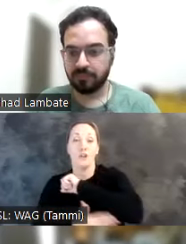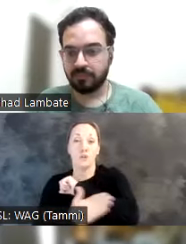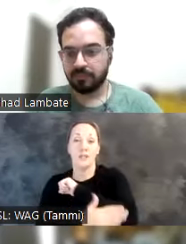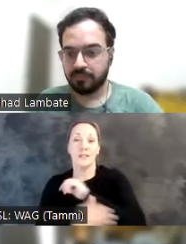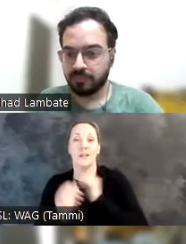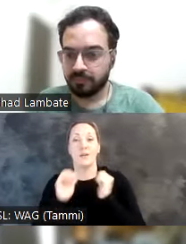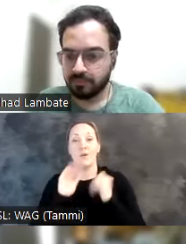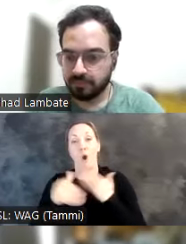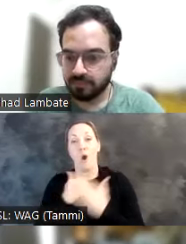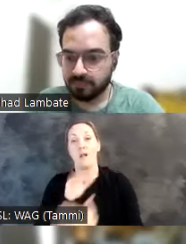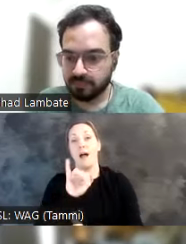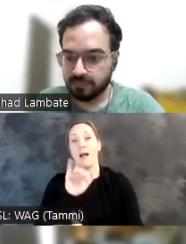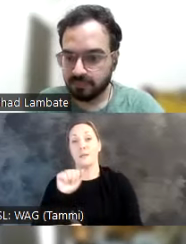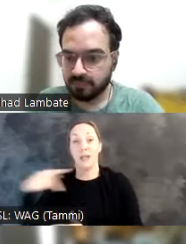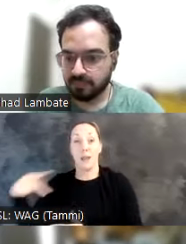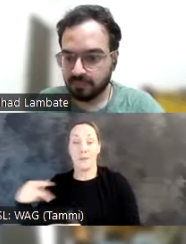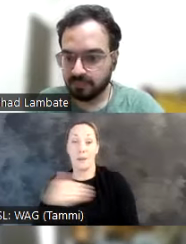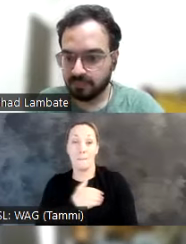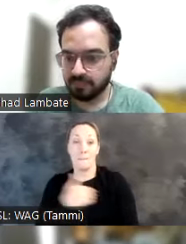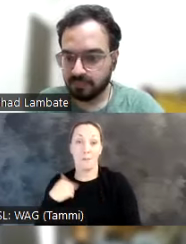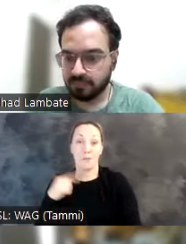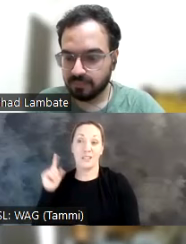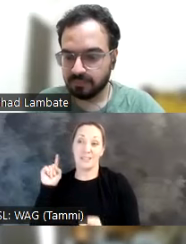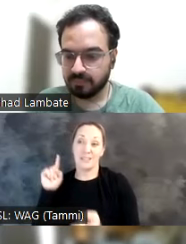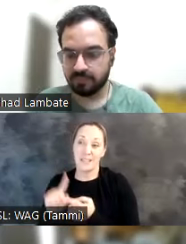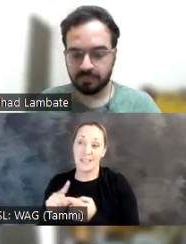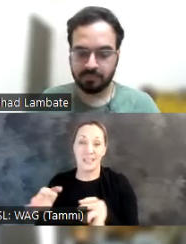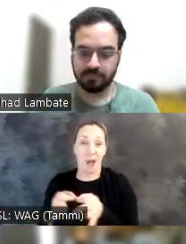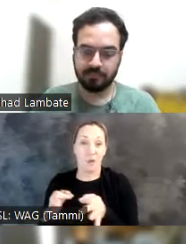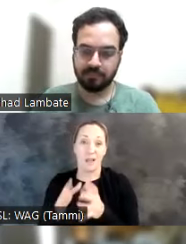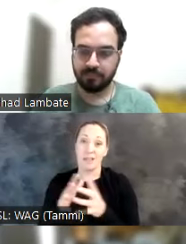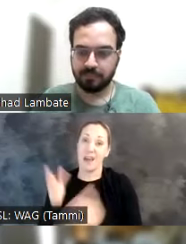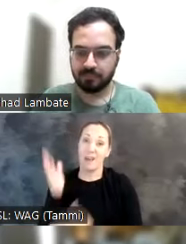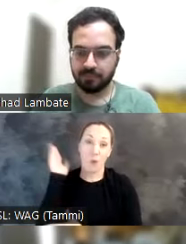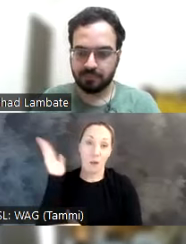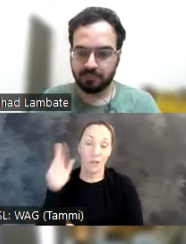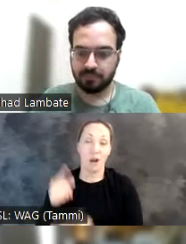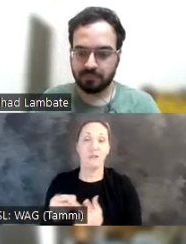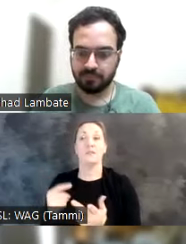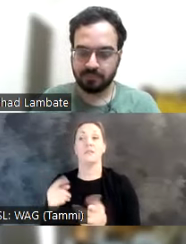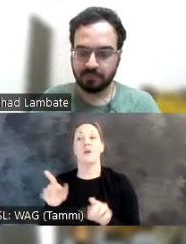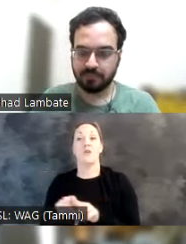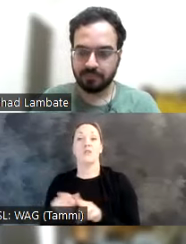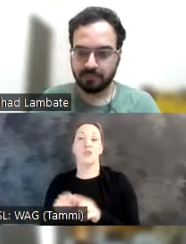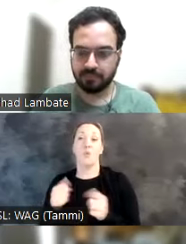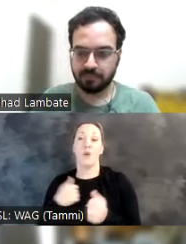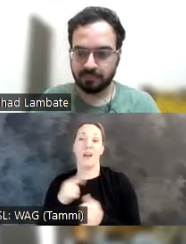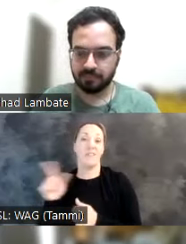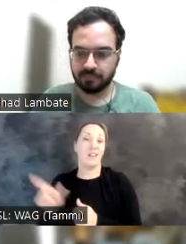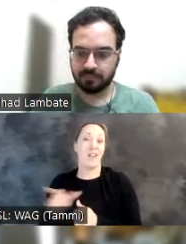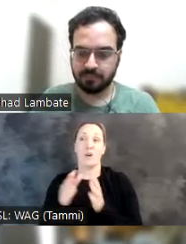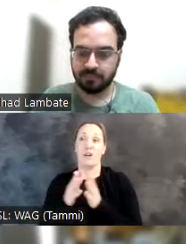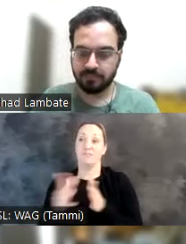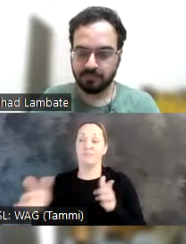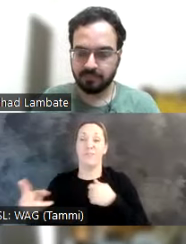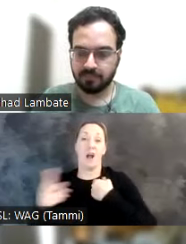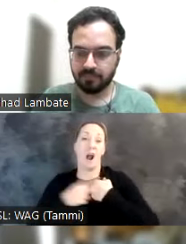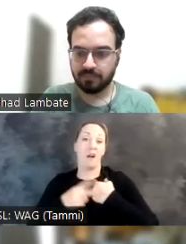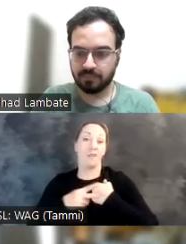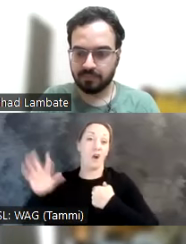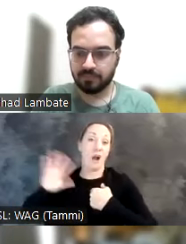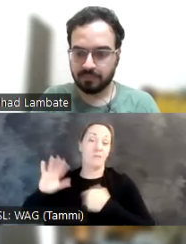IAAP members get discounts on live webinars, complimentary access to our library of archived webinars, access